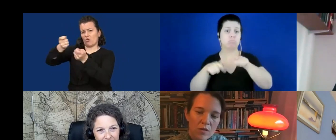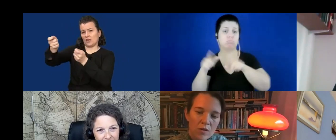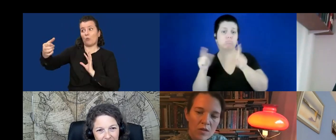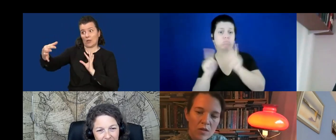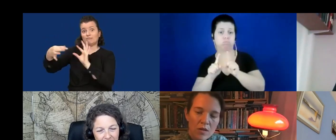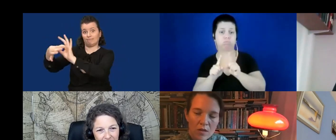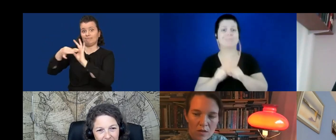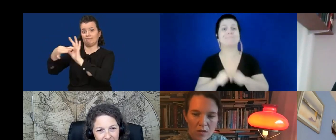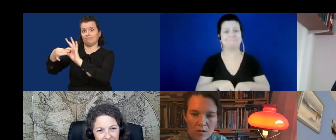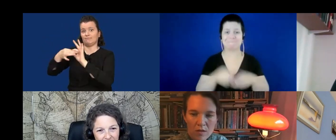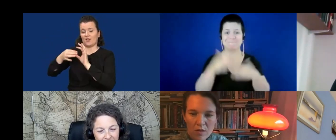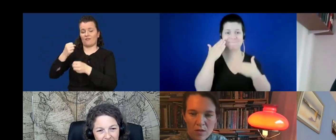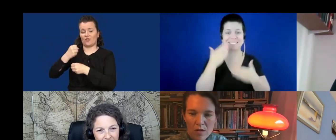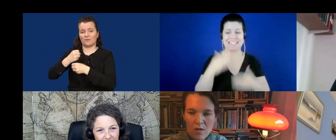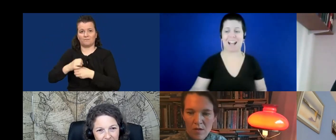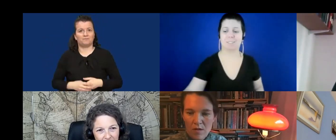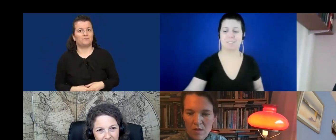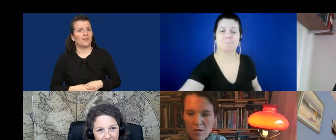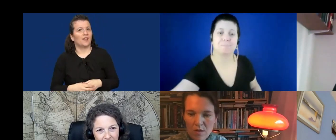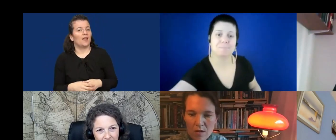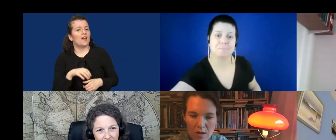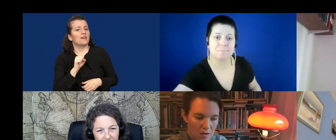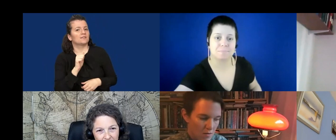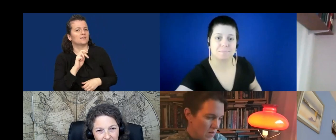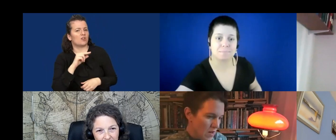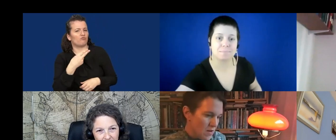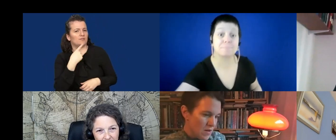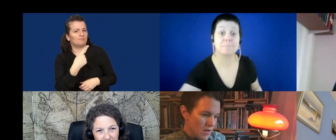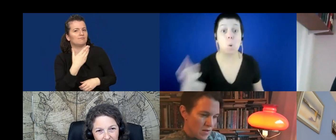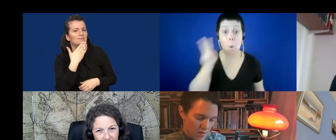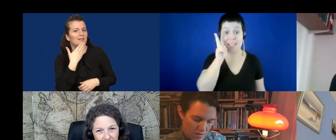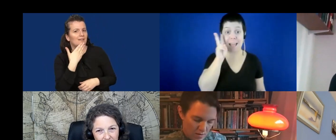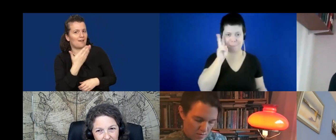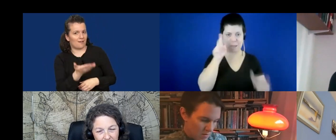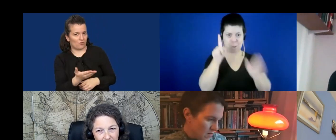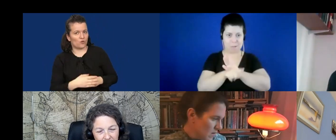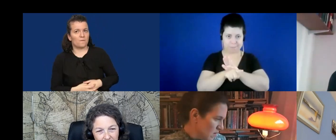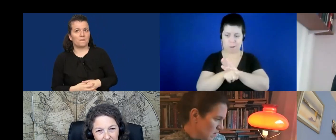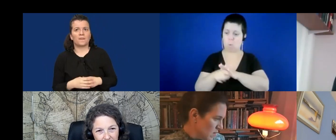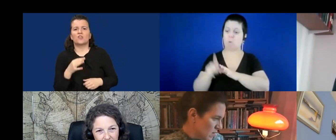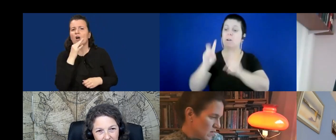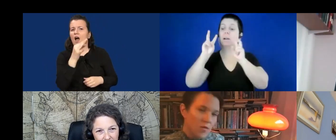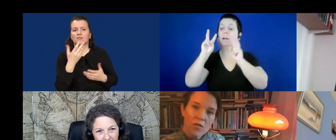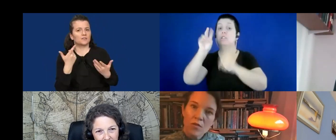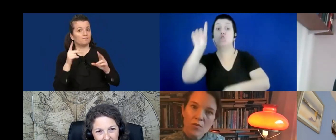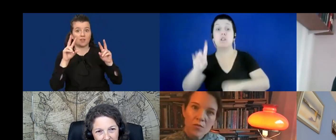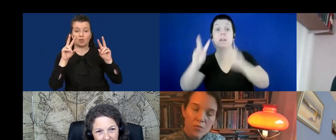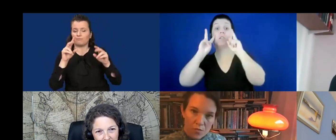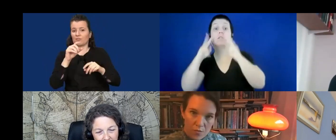Thanks very much. And just a reminder of the question, how are human rights and policy relevant